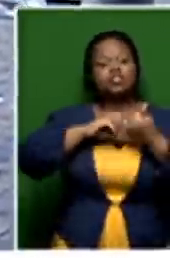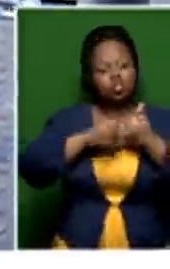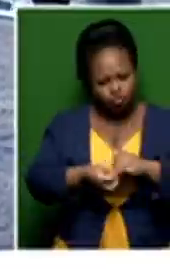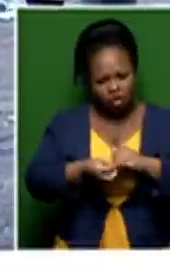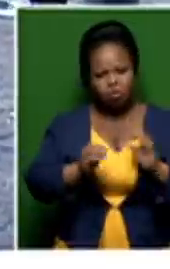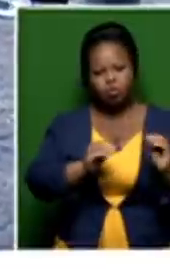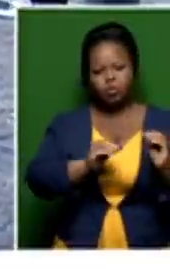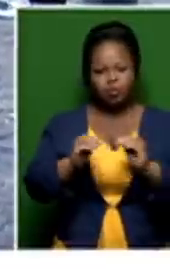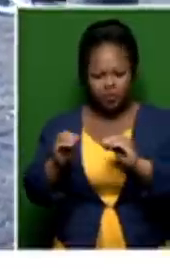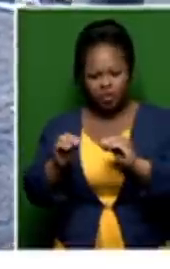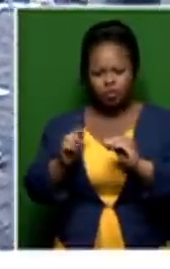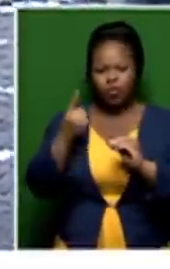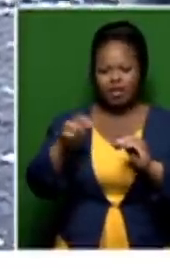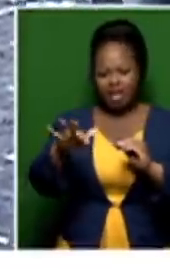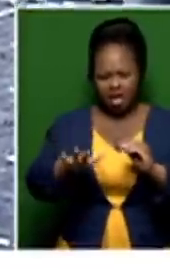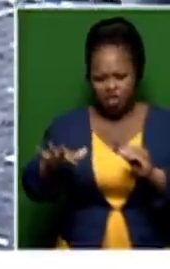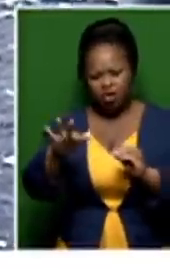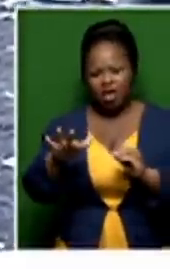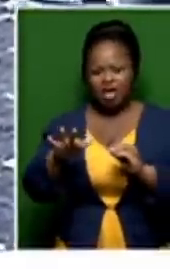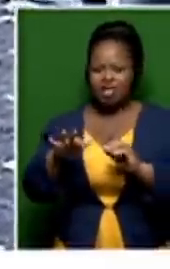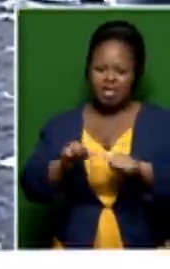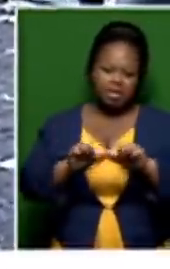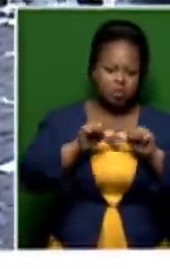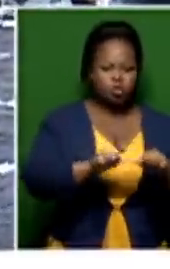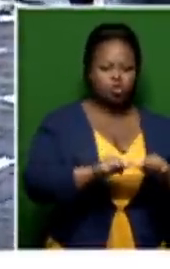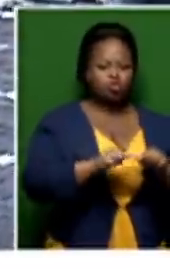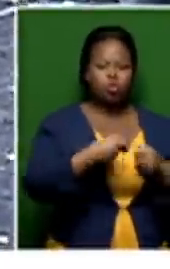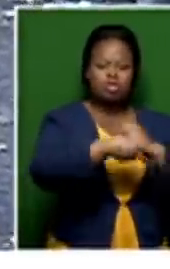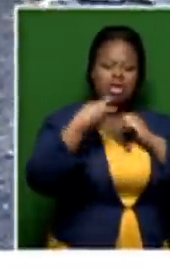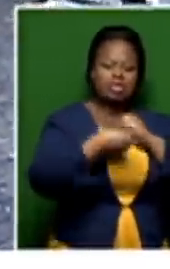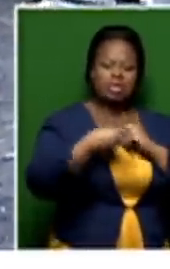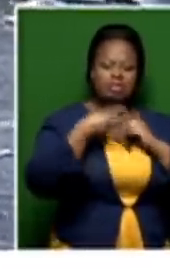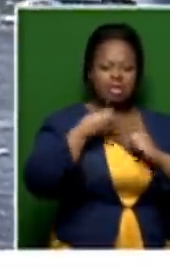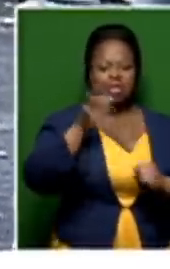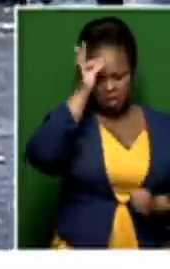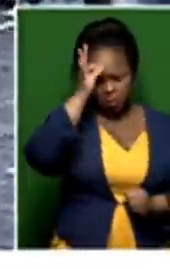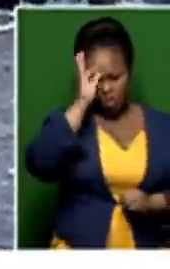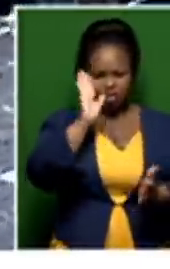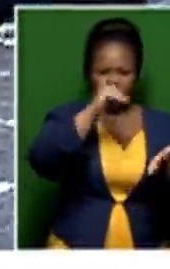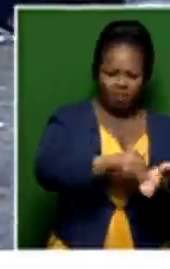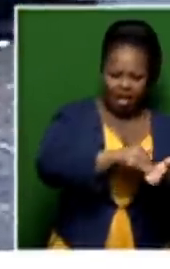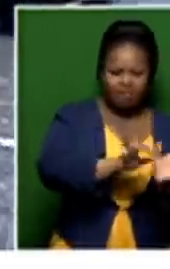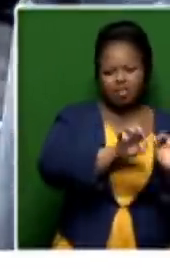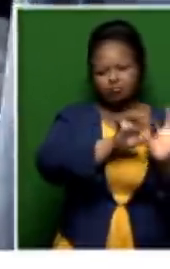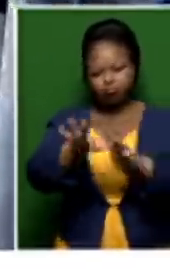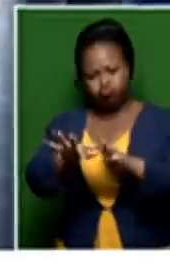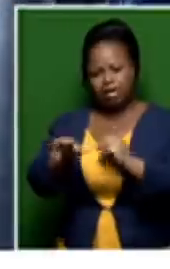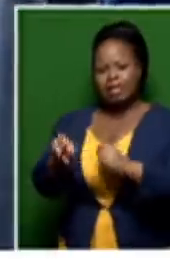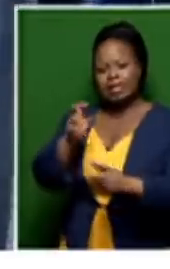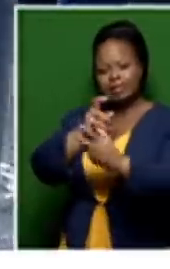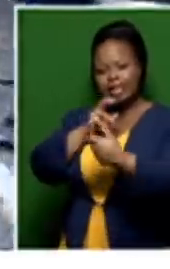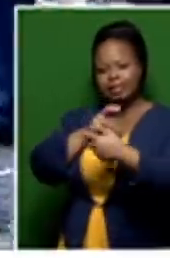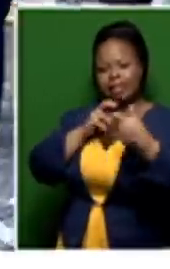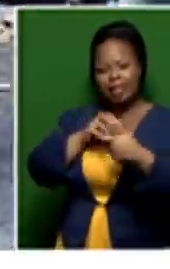move to one area and then the looting continues in different aspects. So what you're having now is workers, for